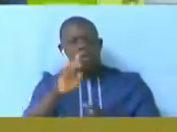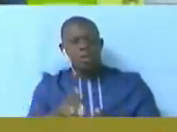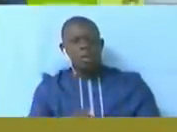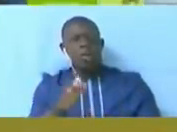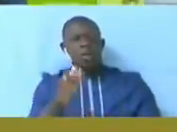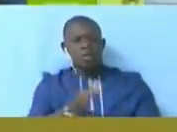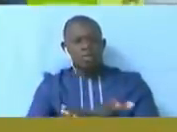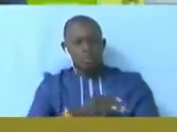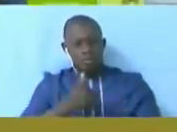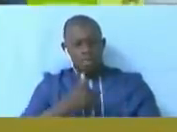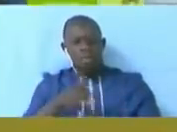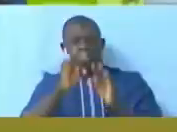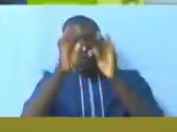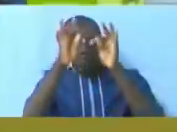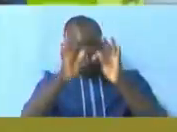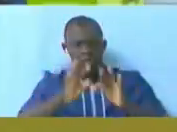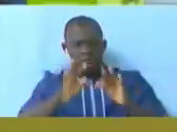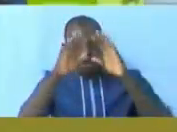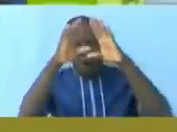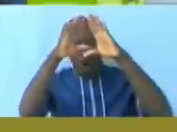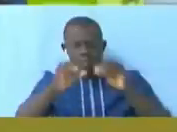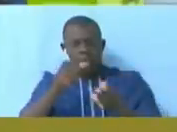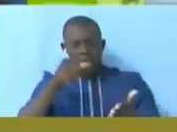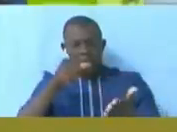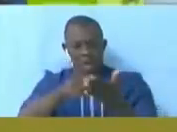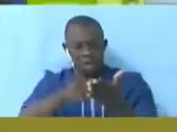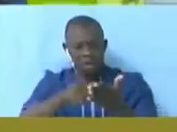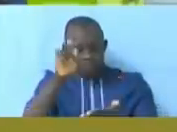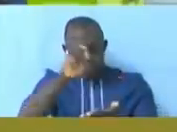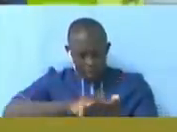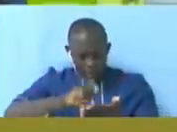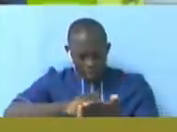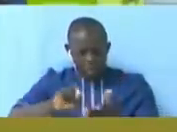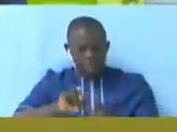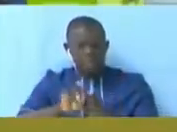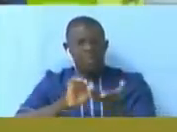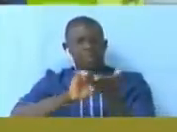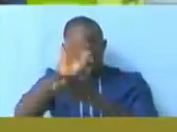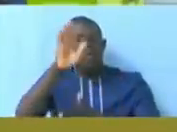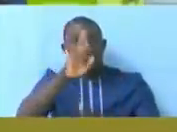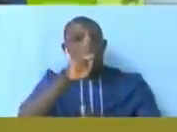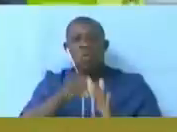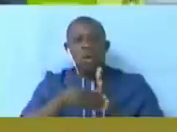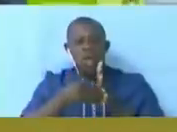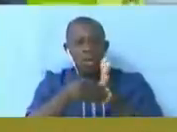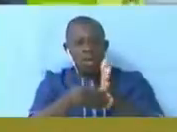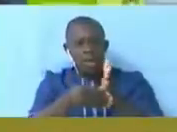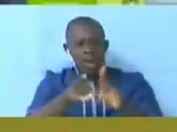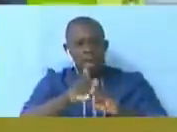letter, a formal letter of complaint to the commandant of the camp in Farafenye.